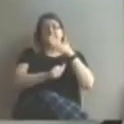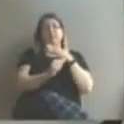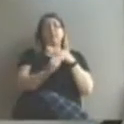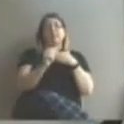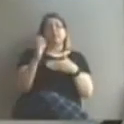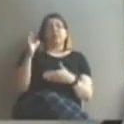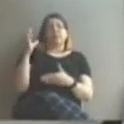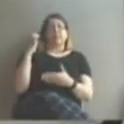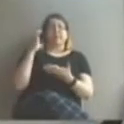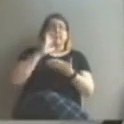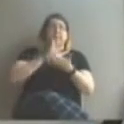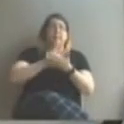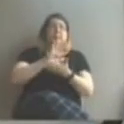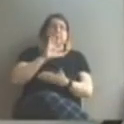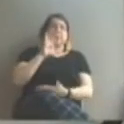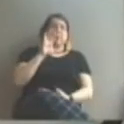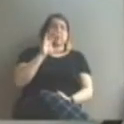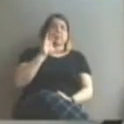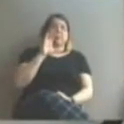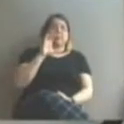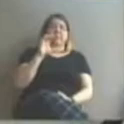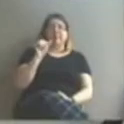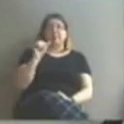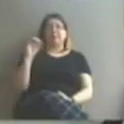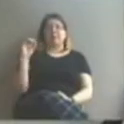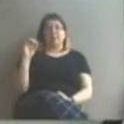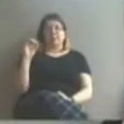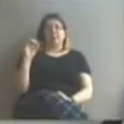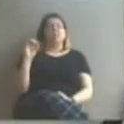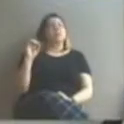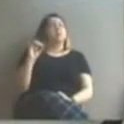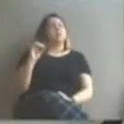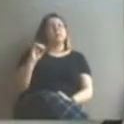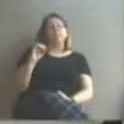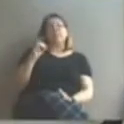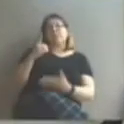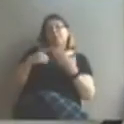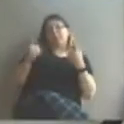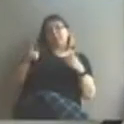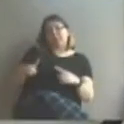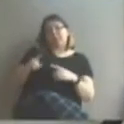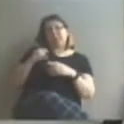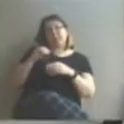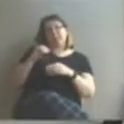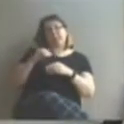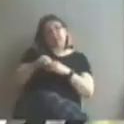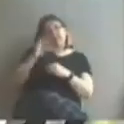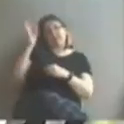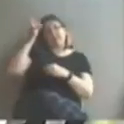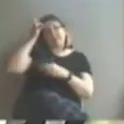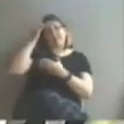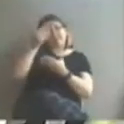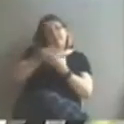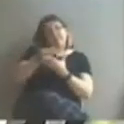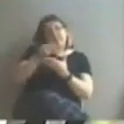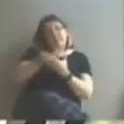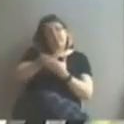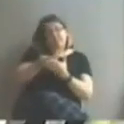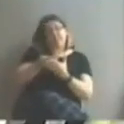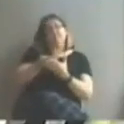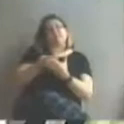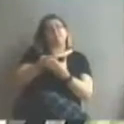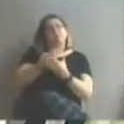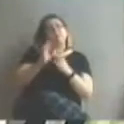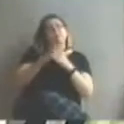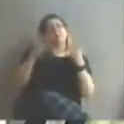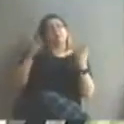Officer. What's your thinking there? Well, when you look at what occurs within our title, within our federal funding, a great deal